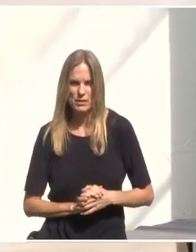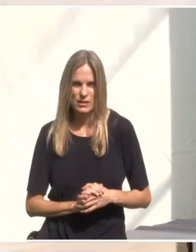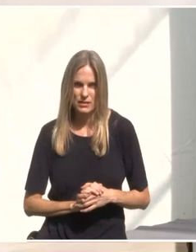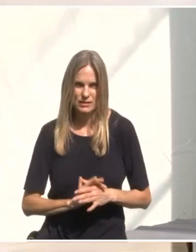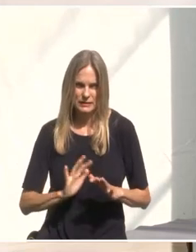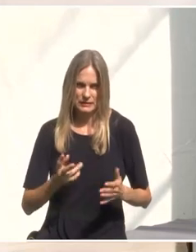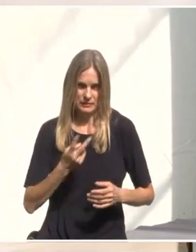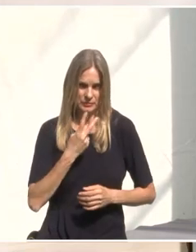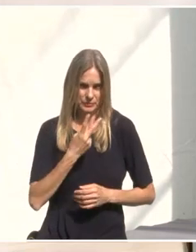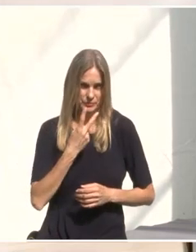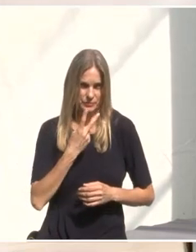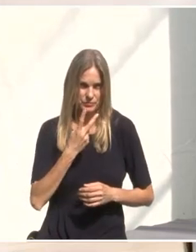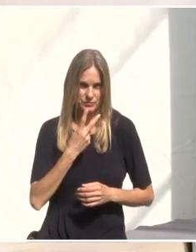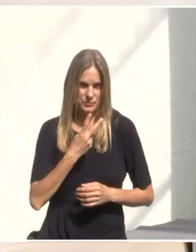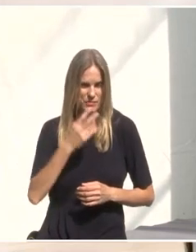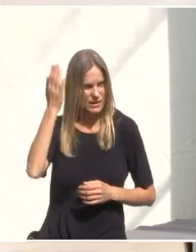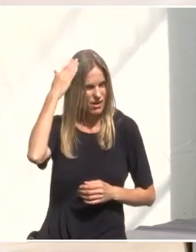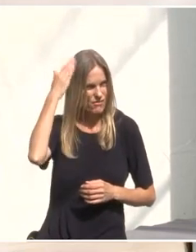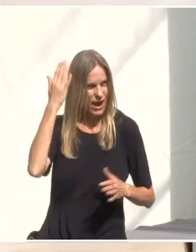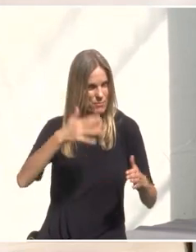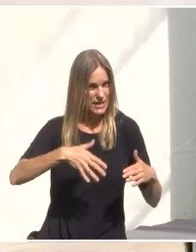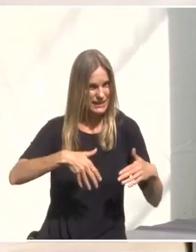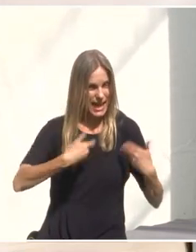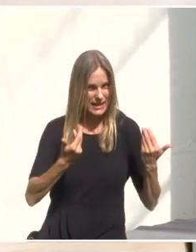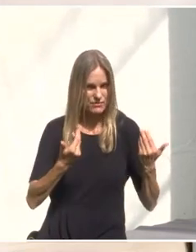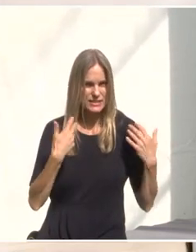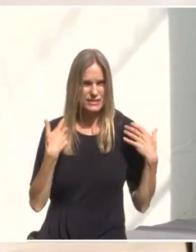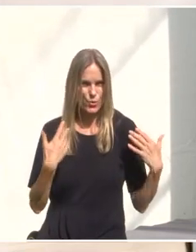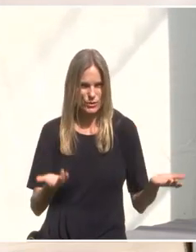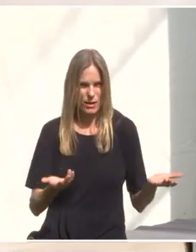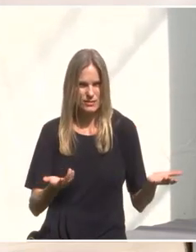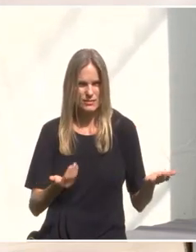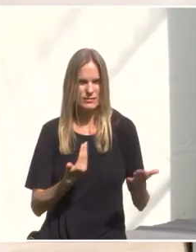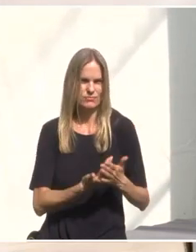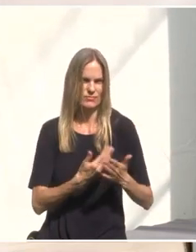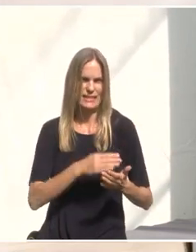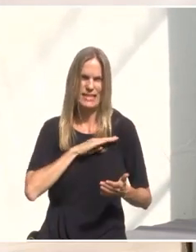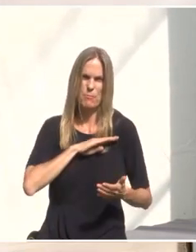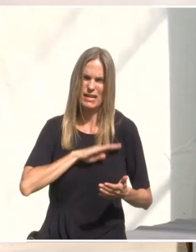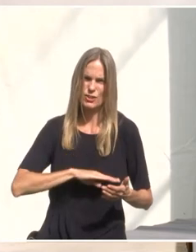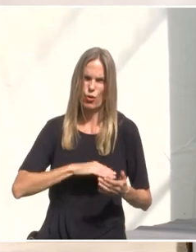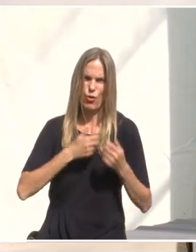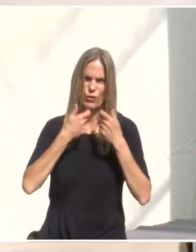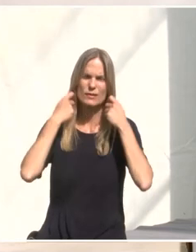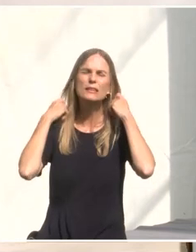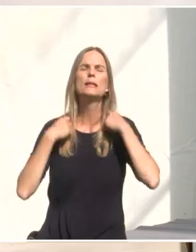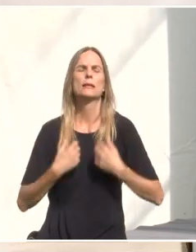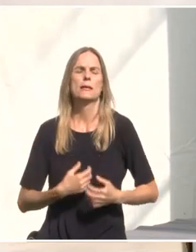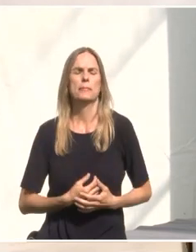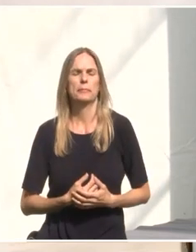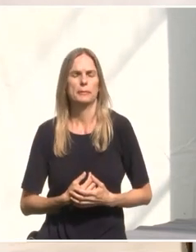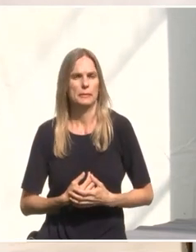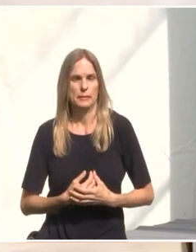talk about sort of mental health issues, for instance, depression, sort of the risk